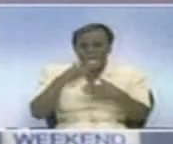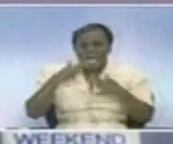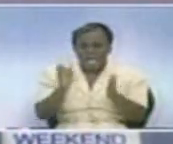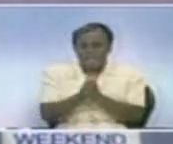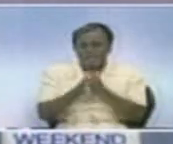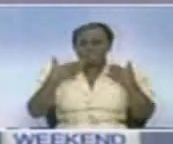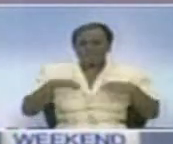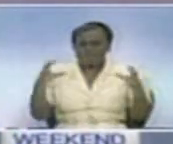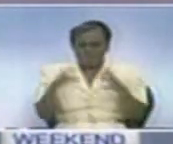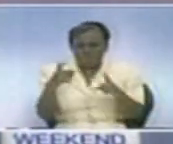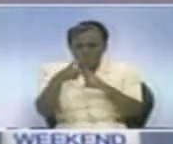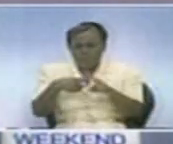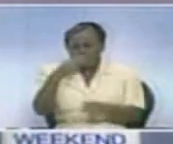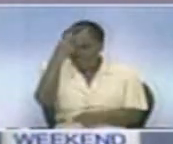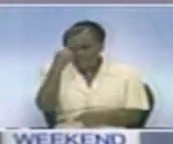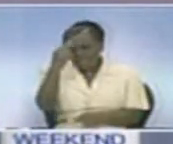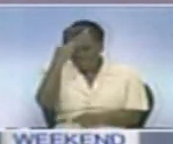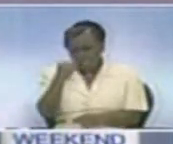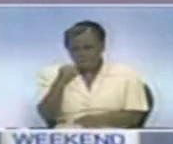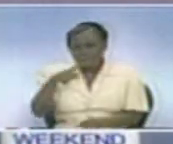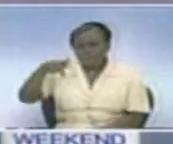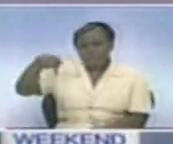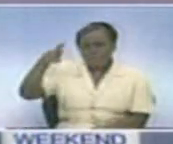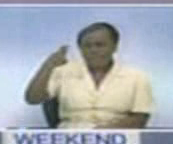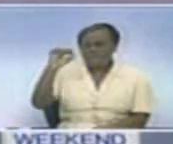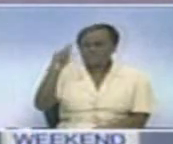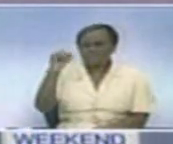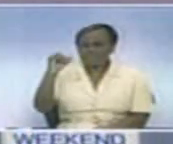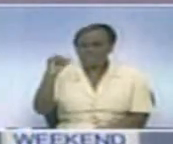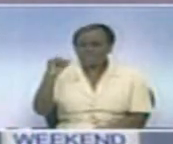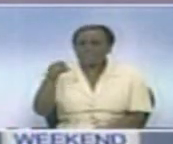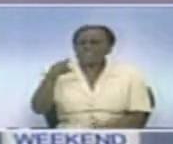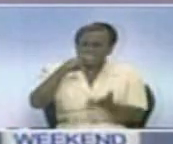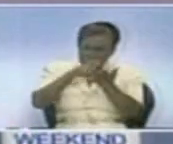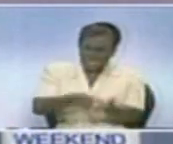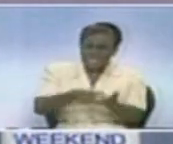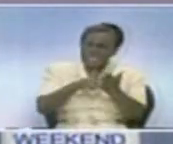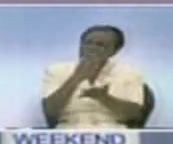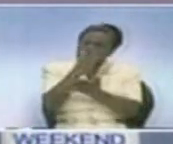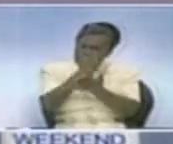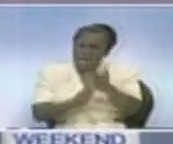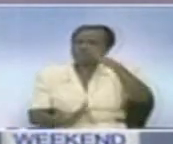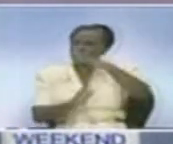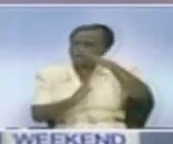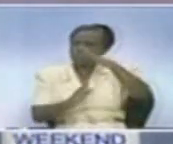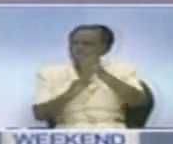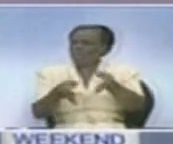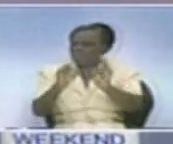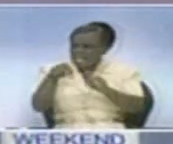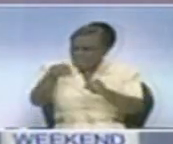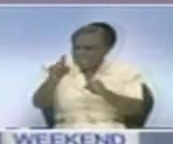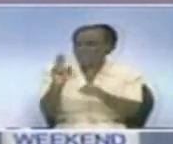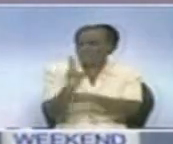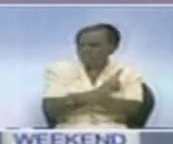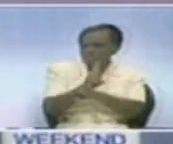by a group of Maasai warriors. Patrick Amimo now reports that Mine Njenga insists that some high-ranking politicians could be